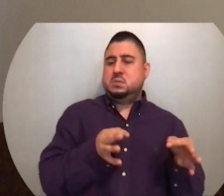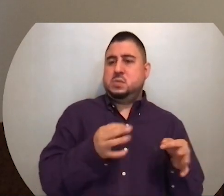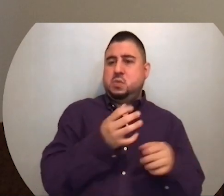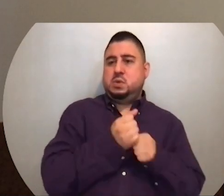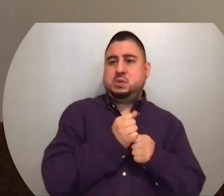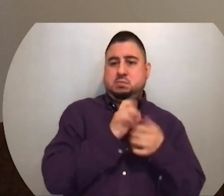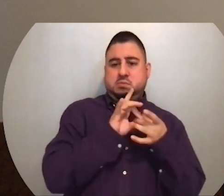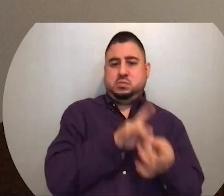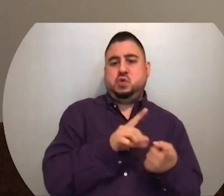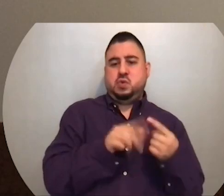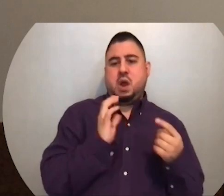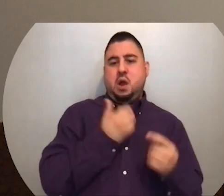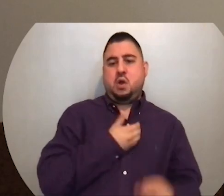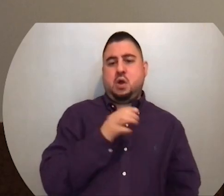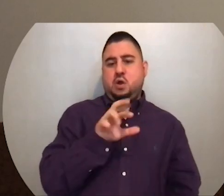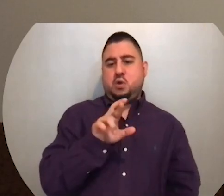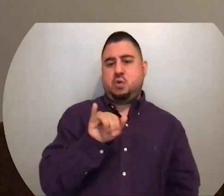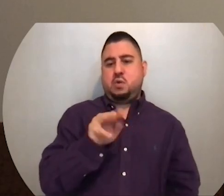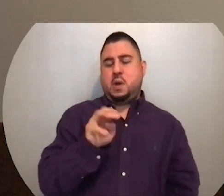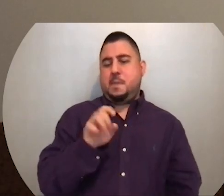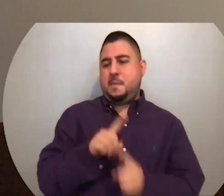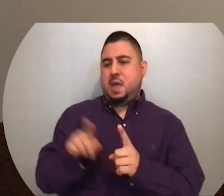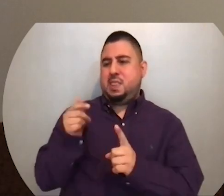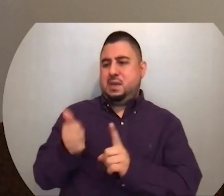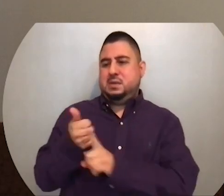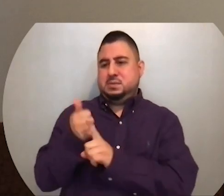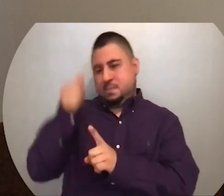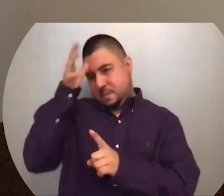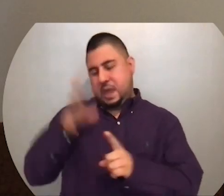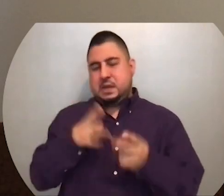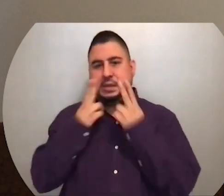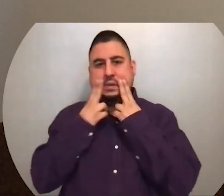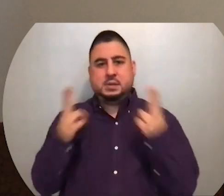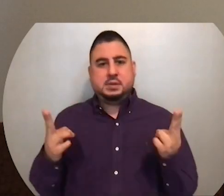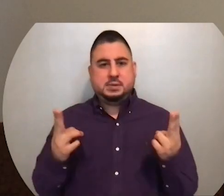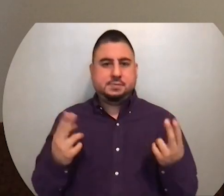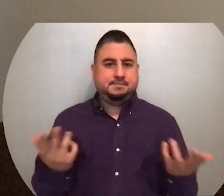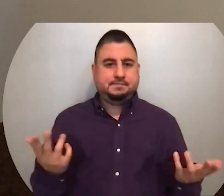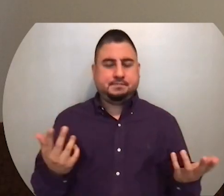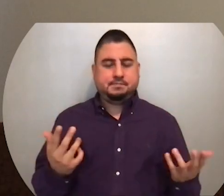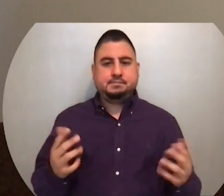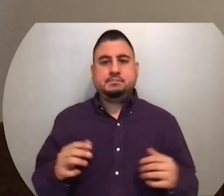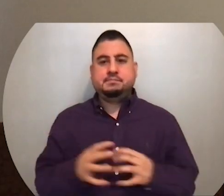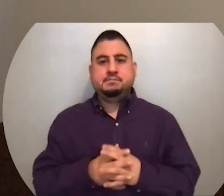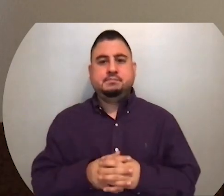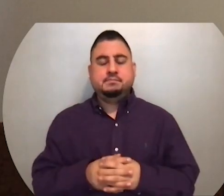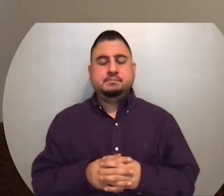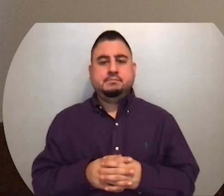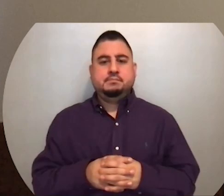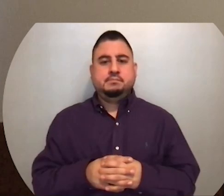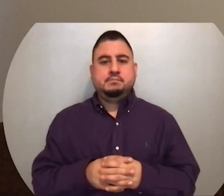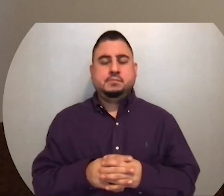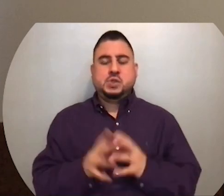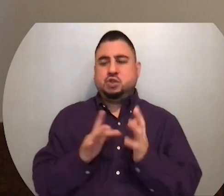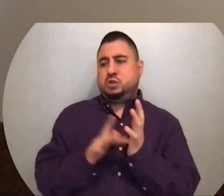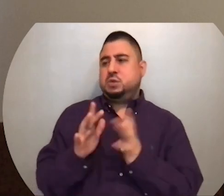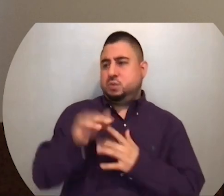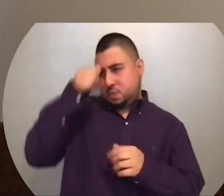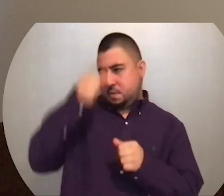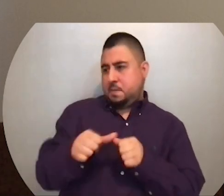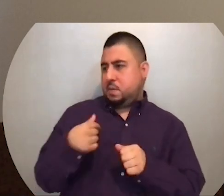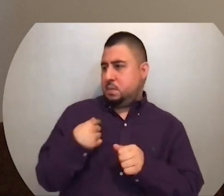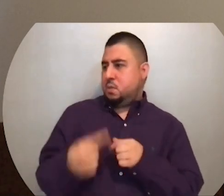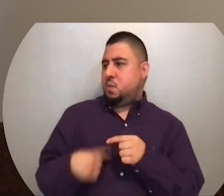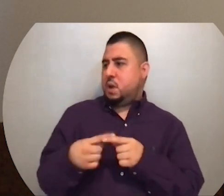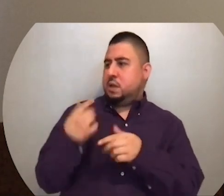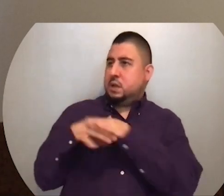our crimes. But this man has done nothing criminal." Then he said, "Jesus, remember me when you